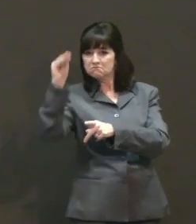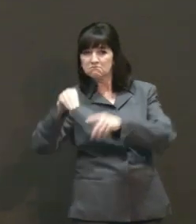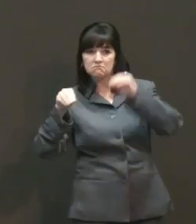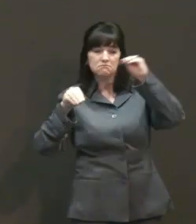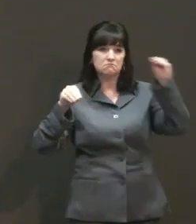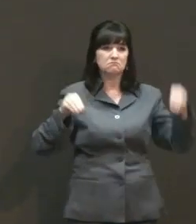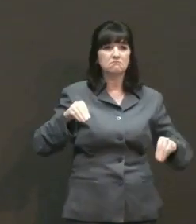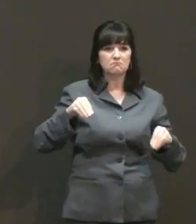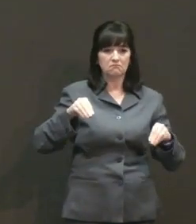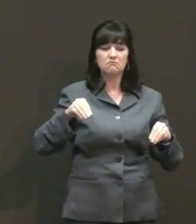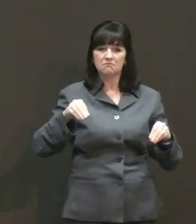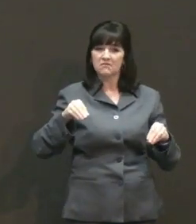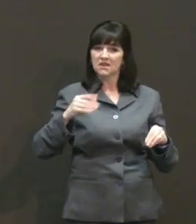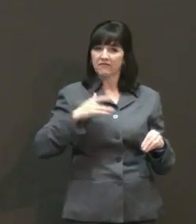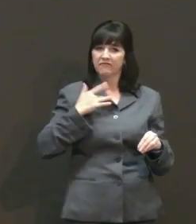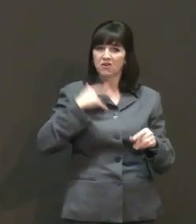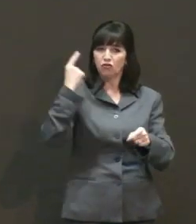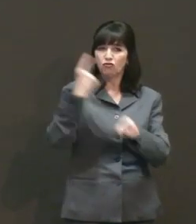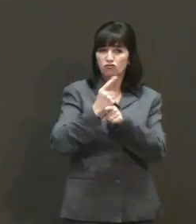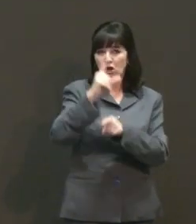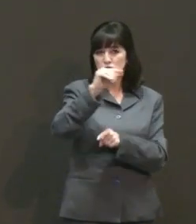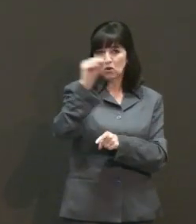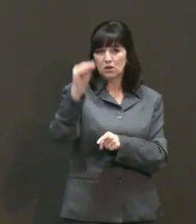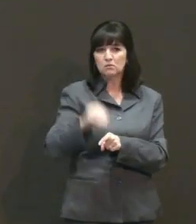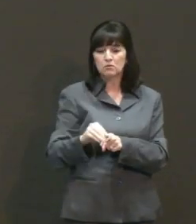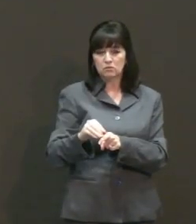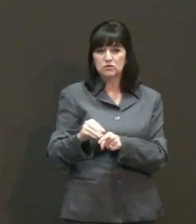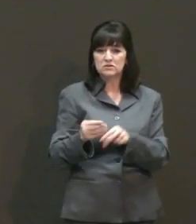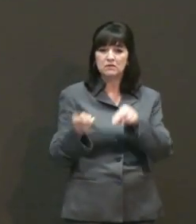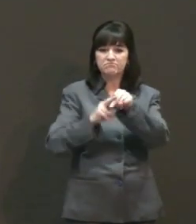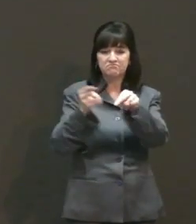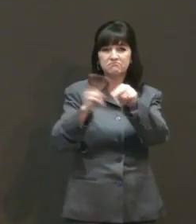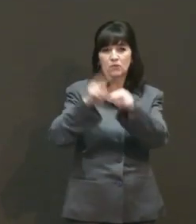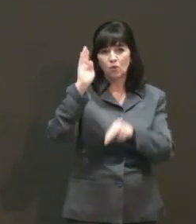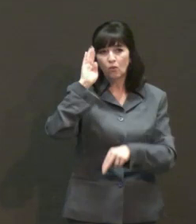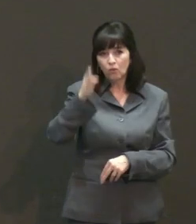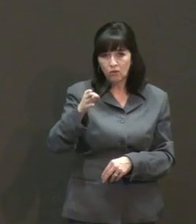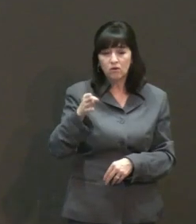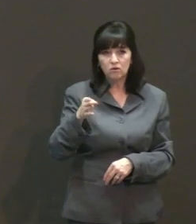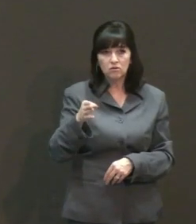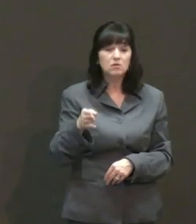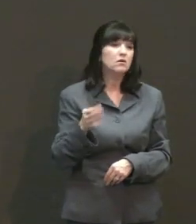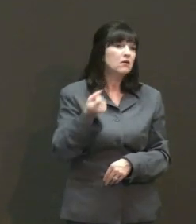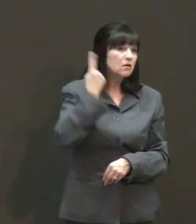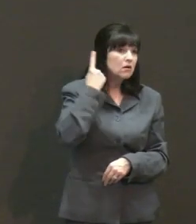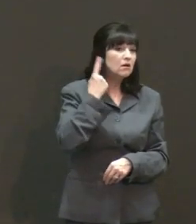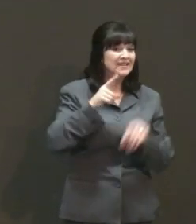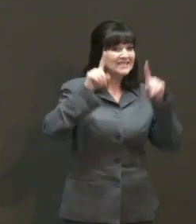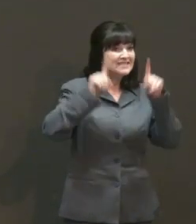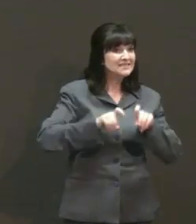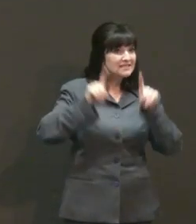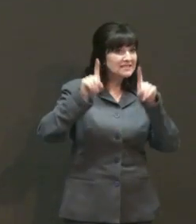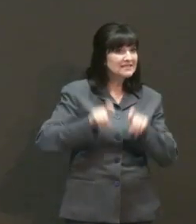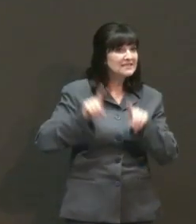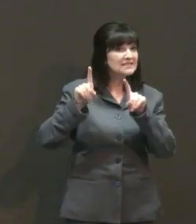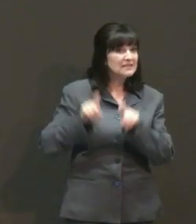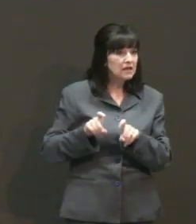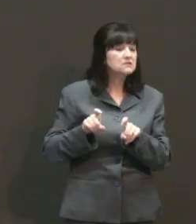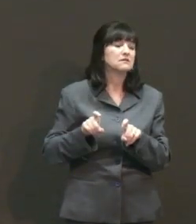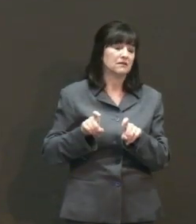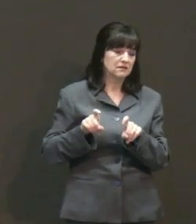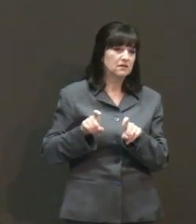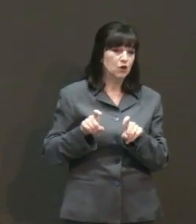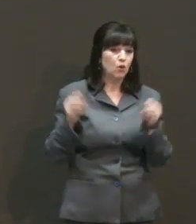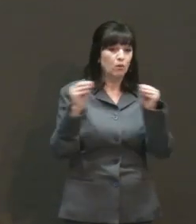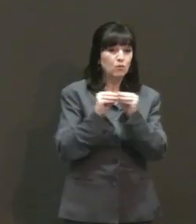see the positive cases going up. We know that we're doing more testing, so some of that is a function of doing more testing. The